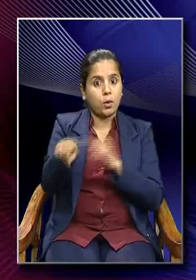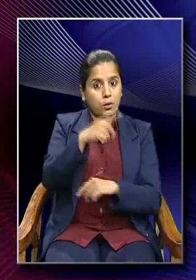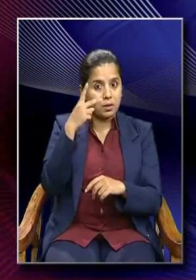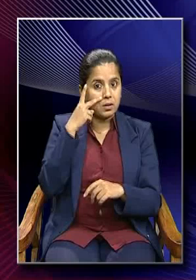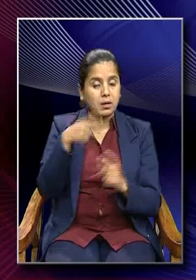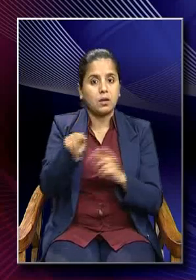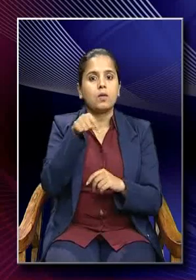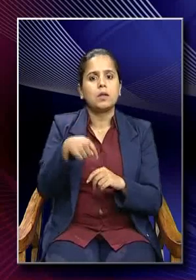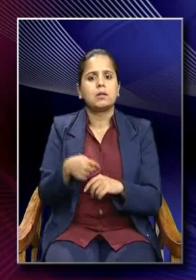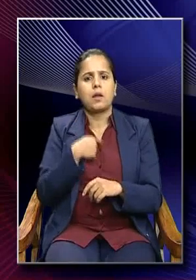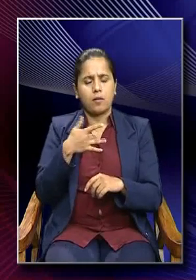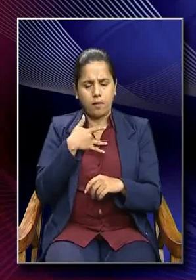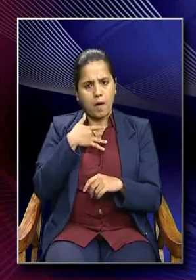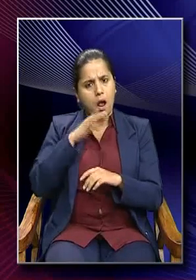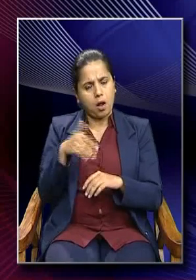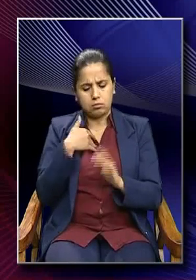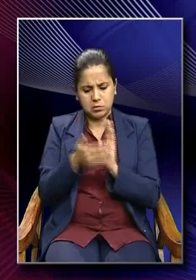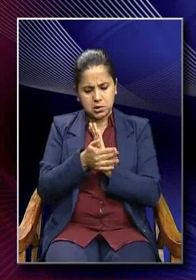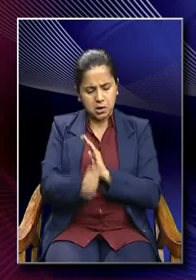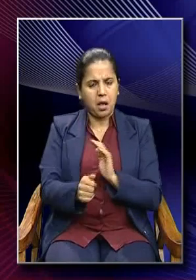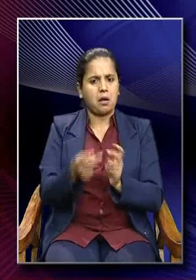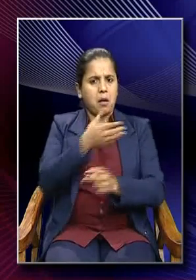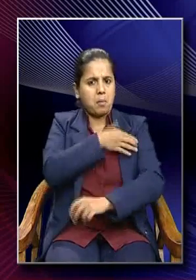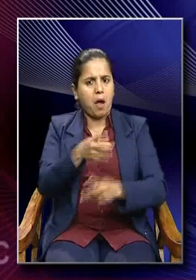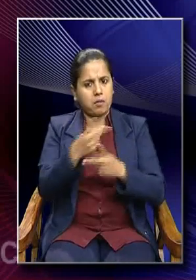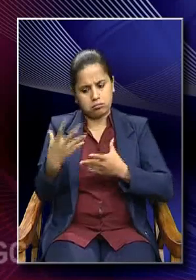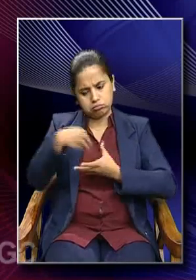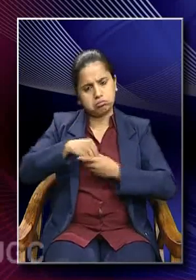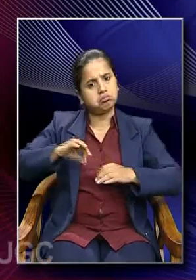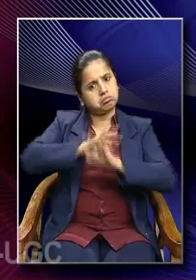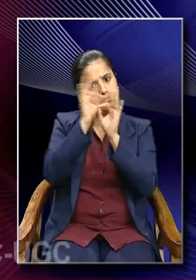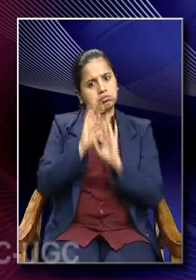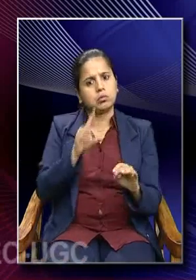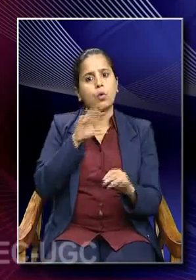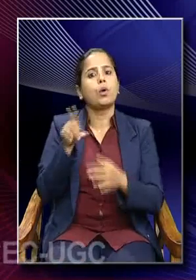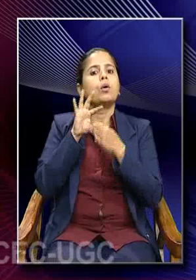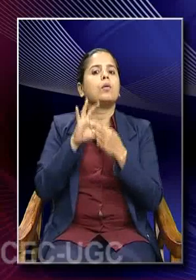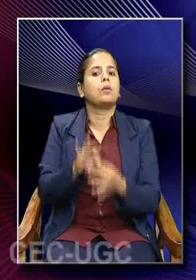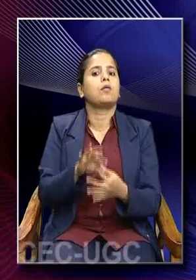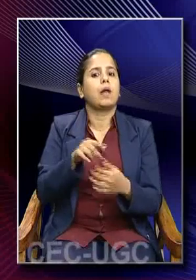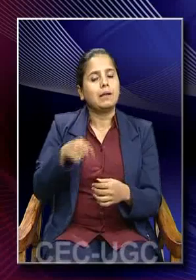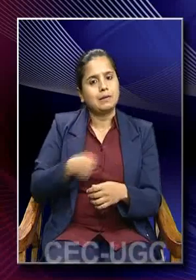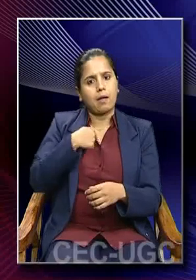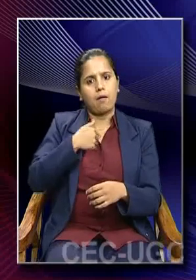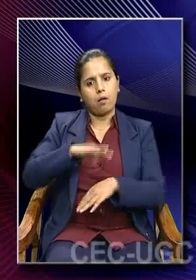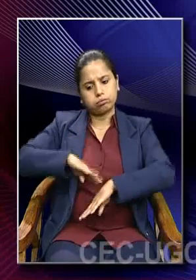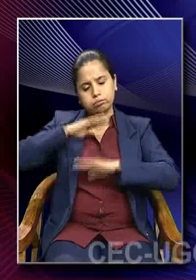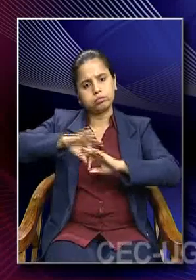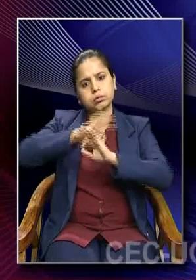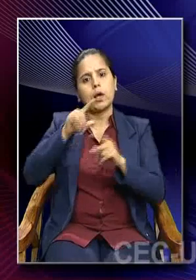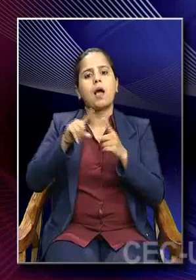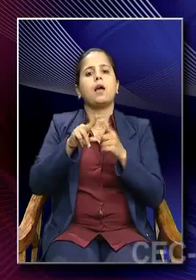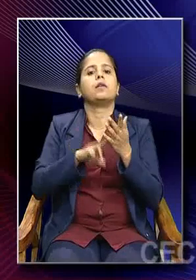a self-sufficient community, and which is also associated with a self-sufficient energy